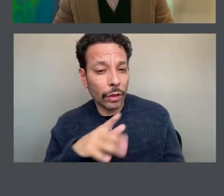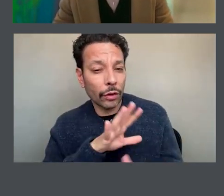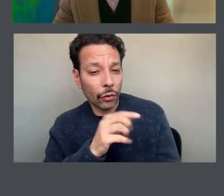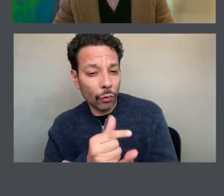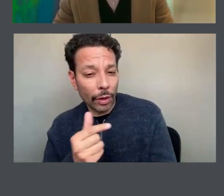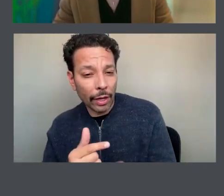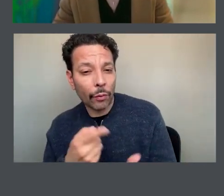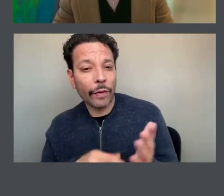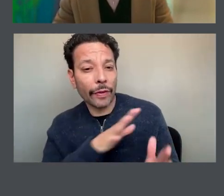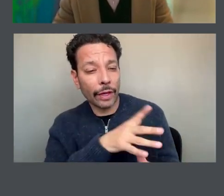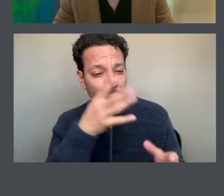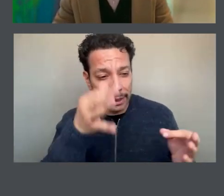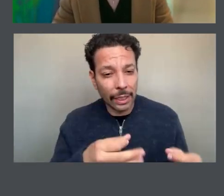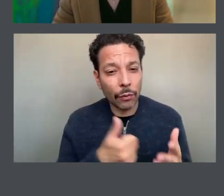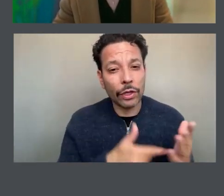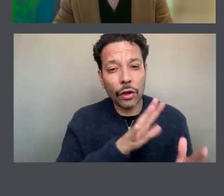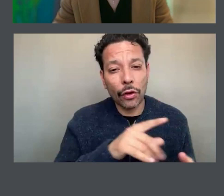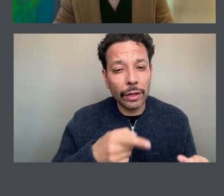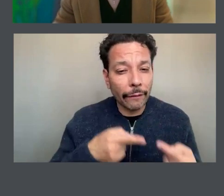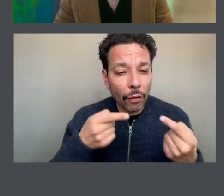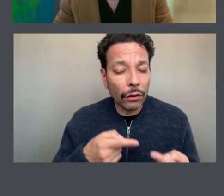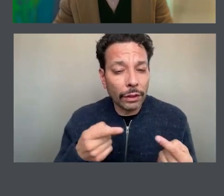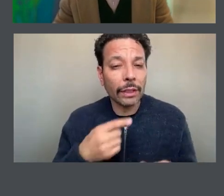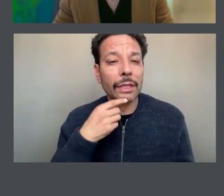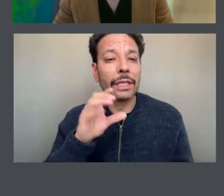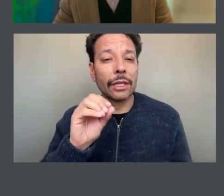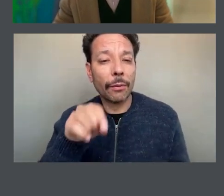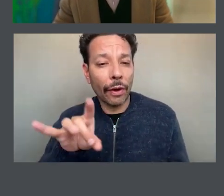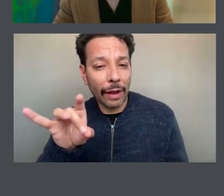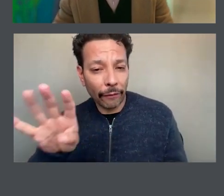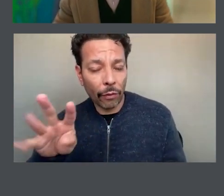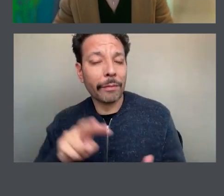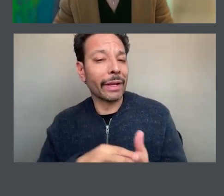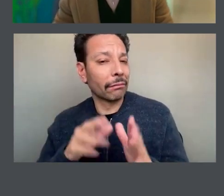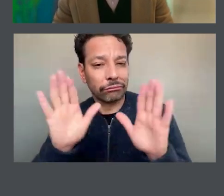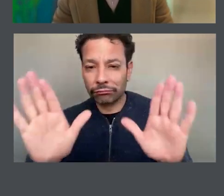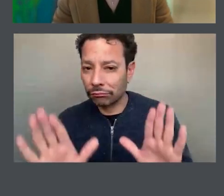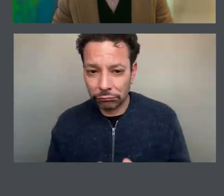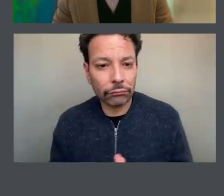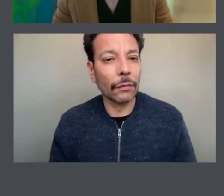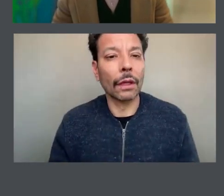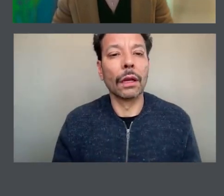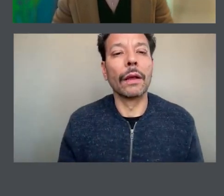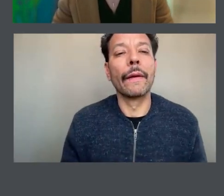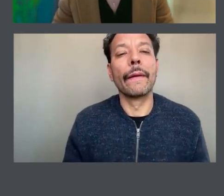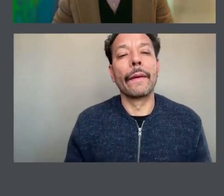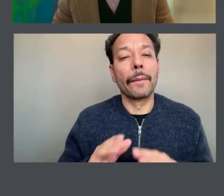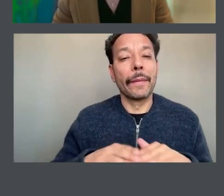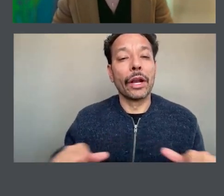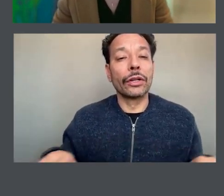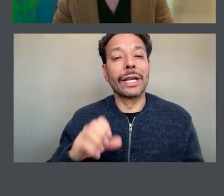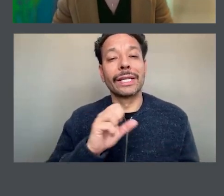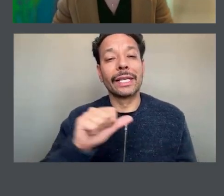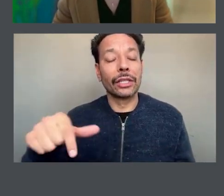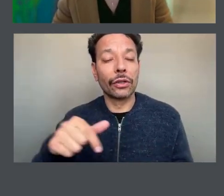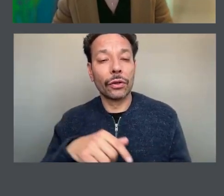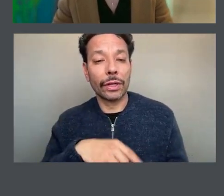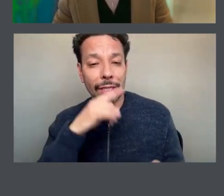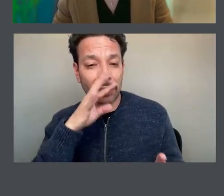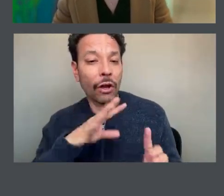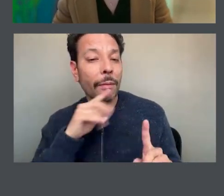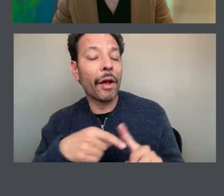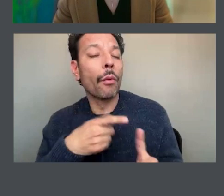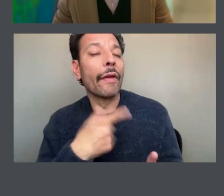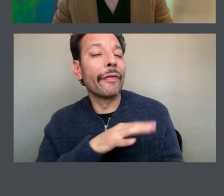they are determining to be their difficulty, 0.84, which is also considered excellent. But for the pediatric SSQ, so kids